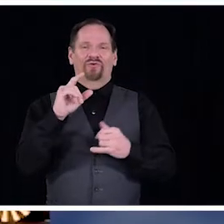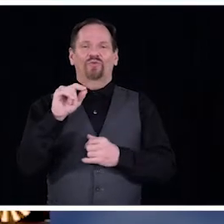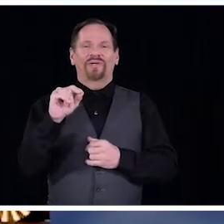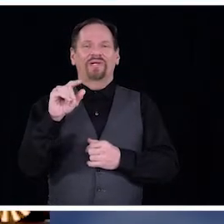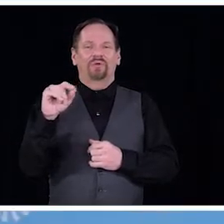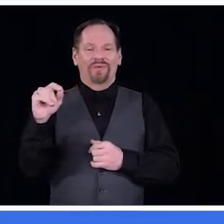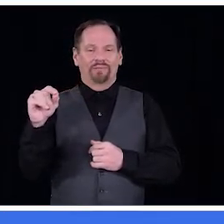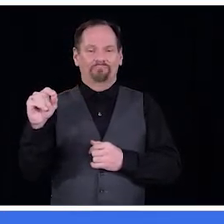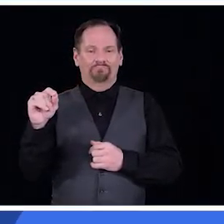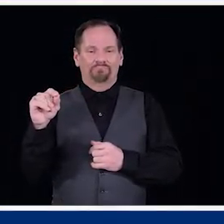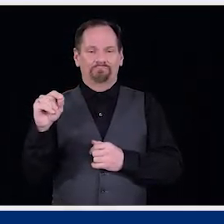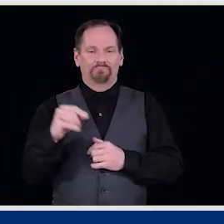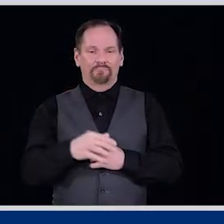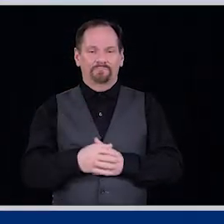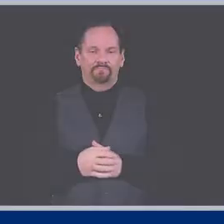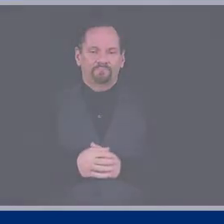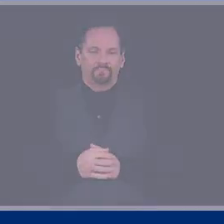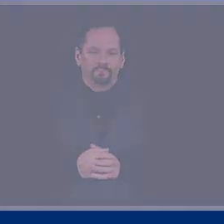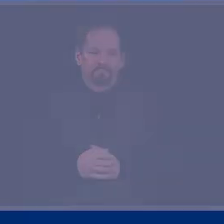Peabody graduates.